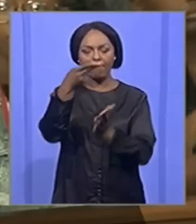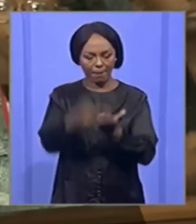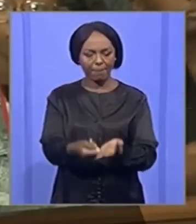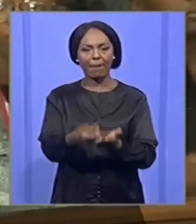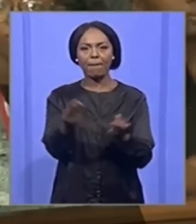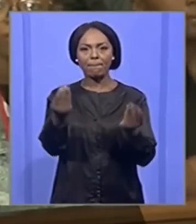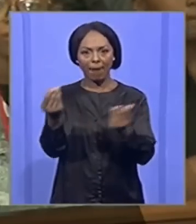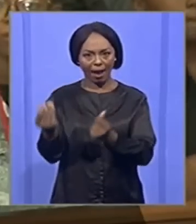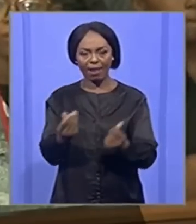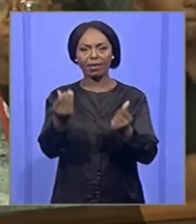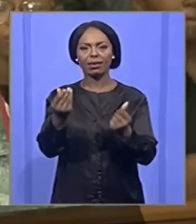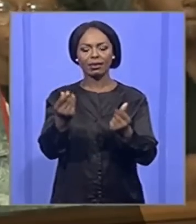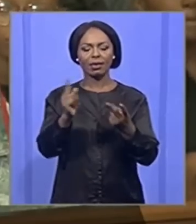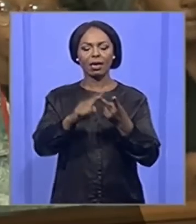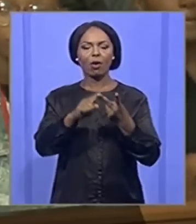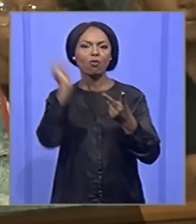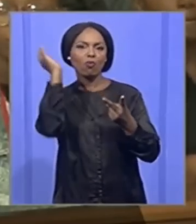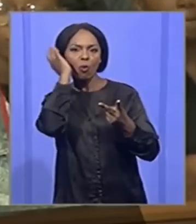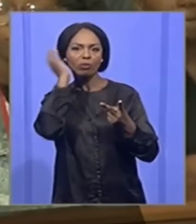imali ne my cell phone."